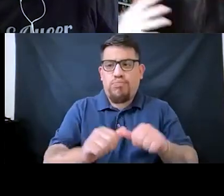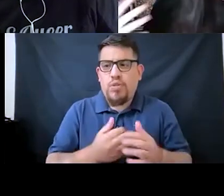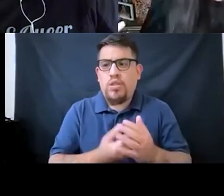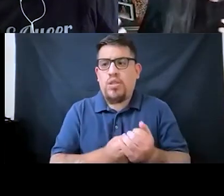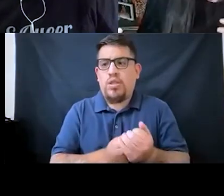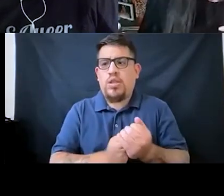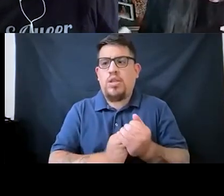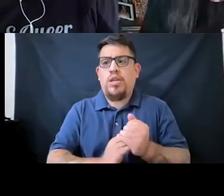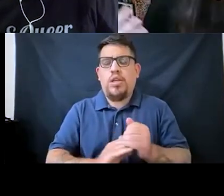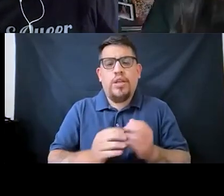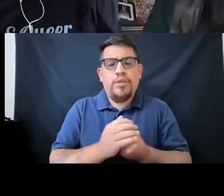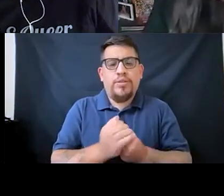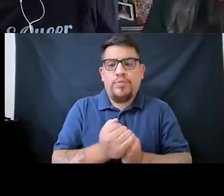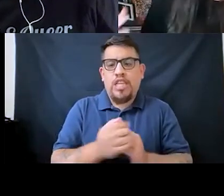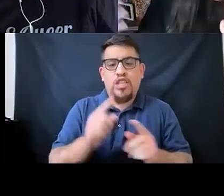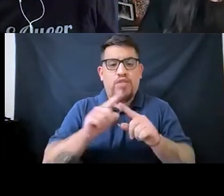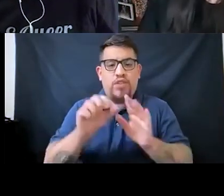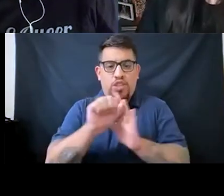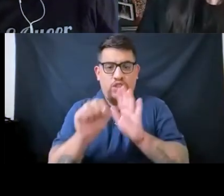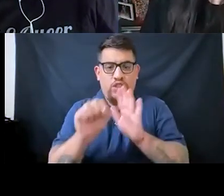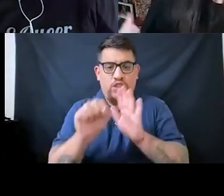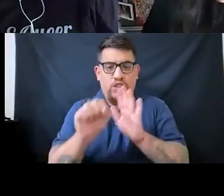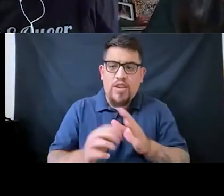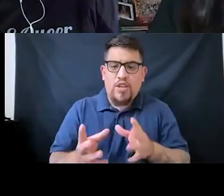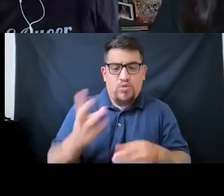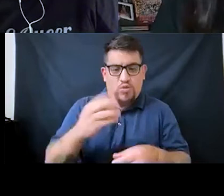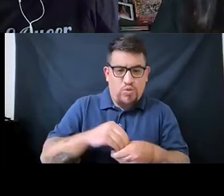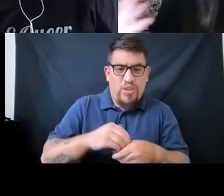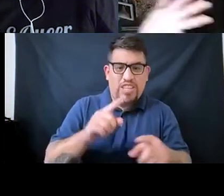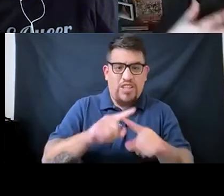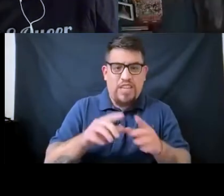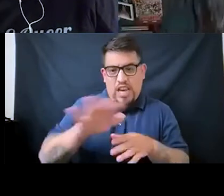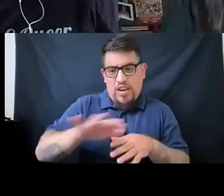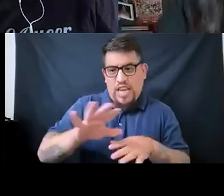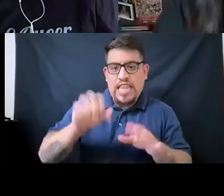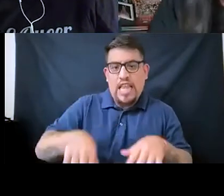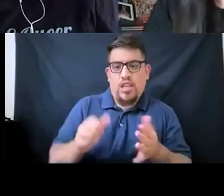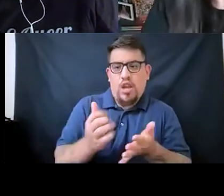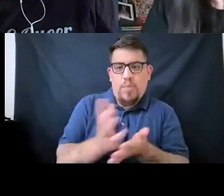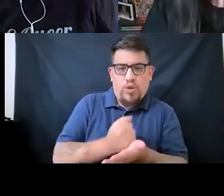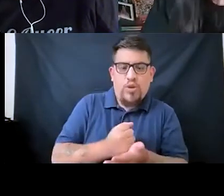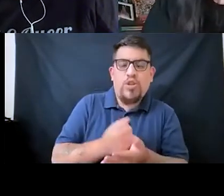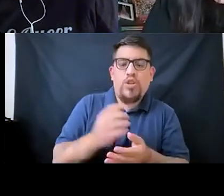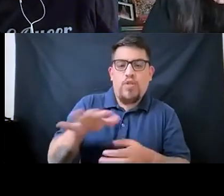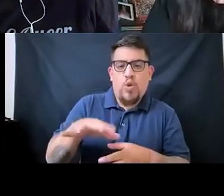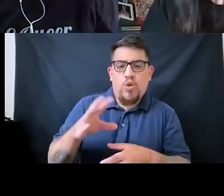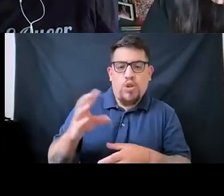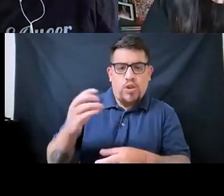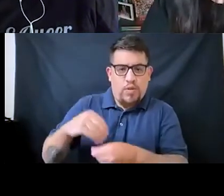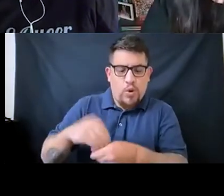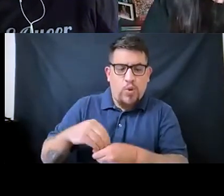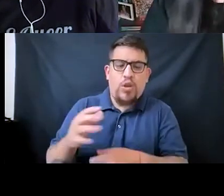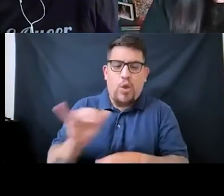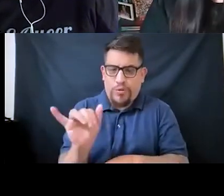events in certain states. And then if there's contributors from that area, then that's an opportunity to have like those contributors join in. Which we have